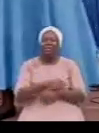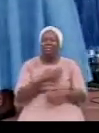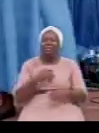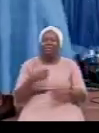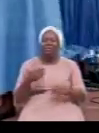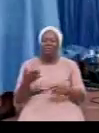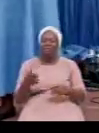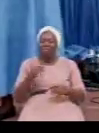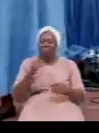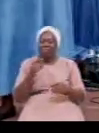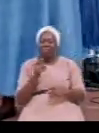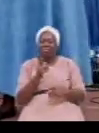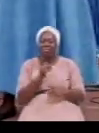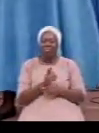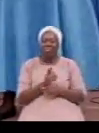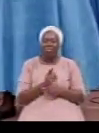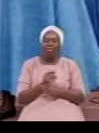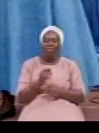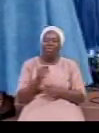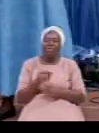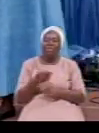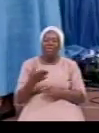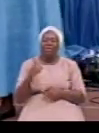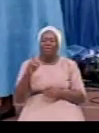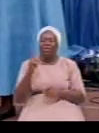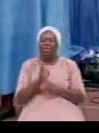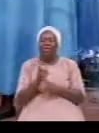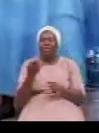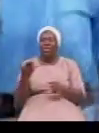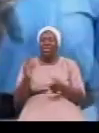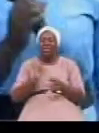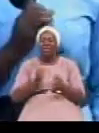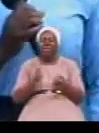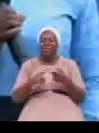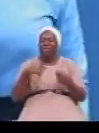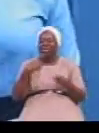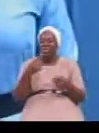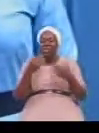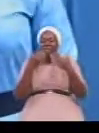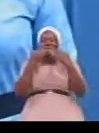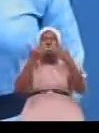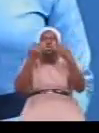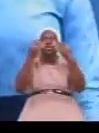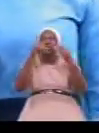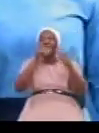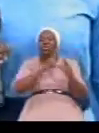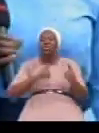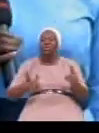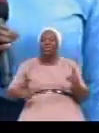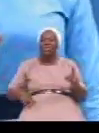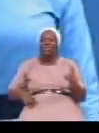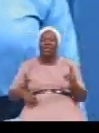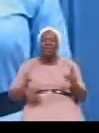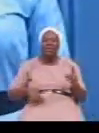and there's just one thing that I want to say. Thank you,